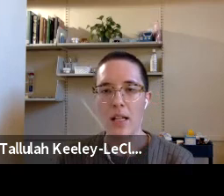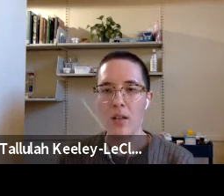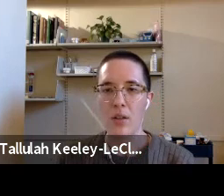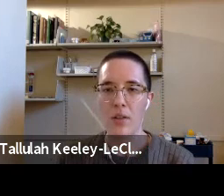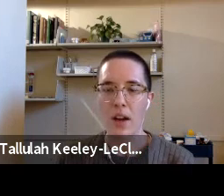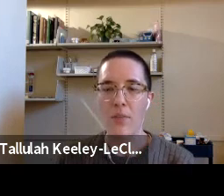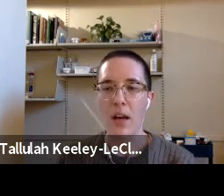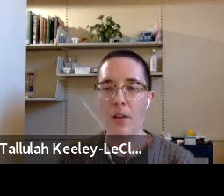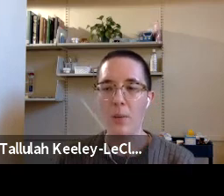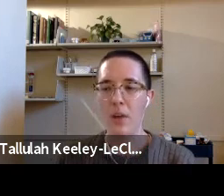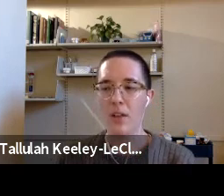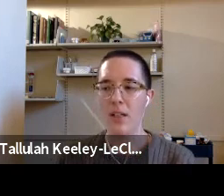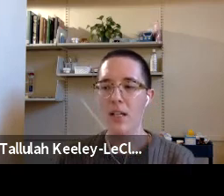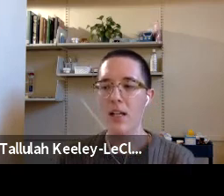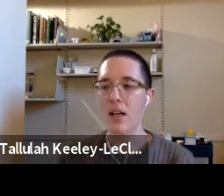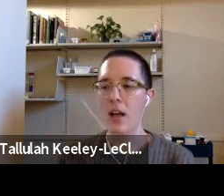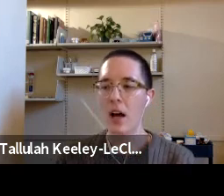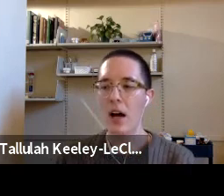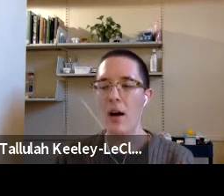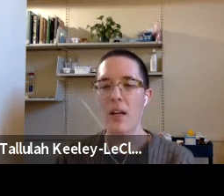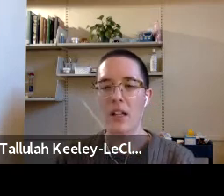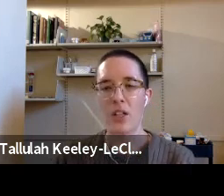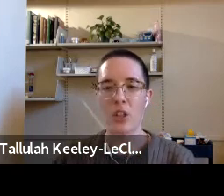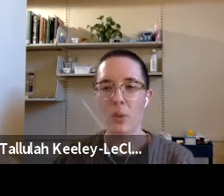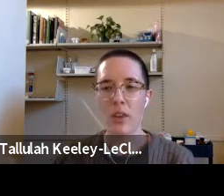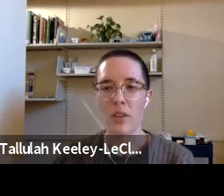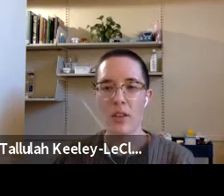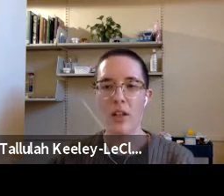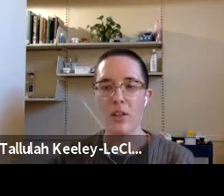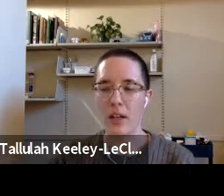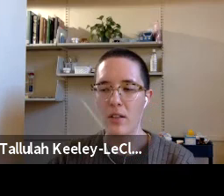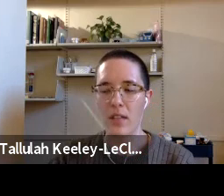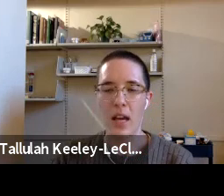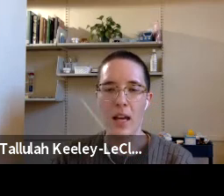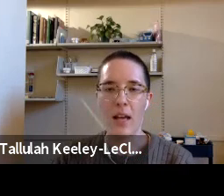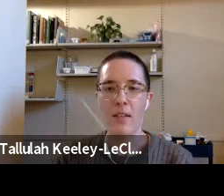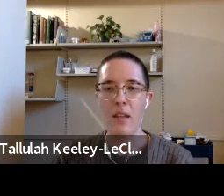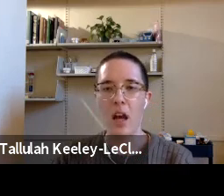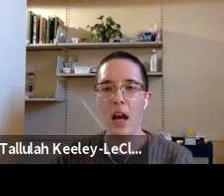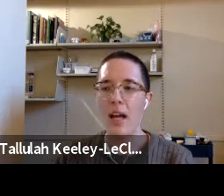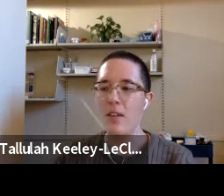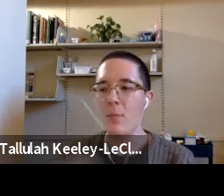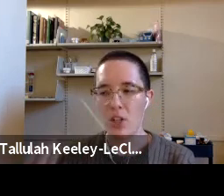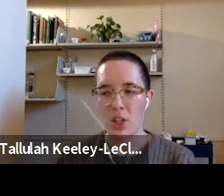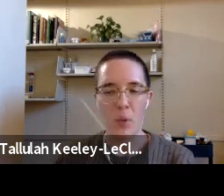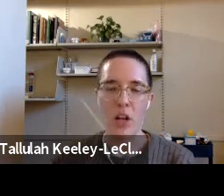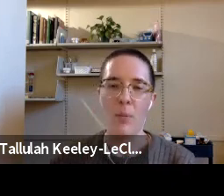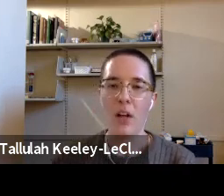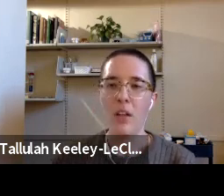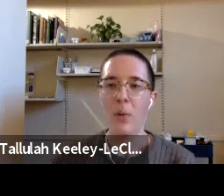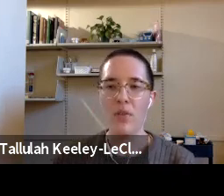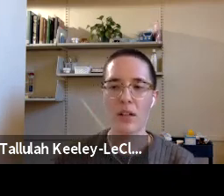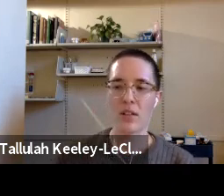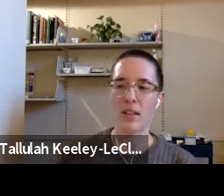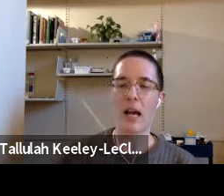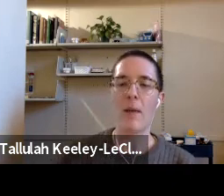in 1935 by Ellsworth Huntington in conjunction with the directors of the AES. And Pinchot was not among